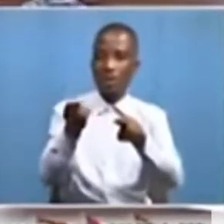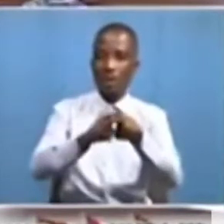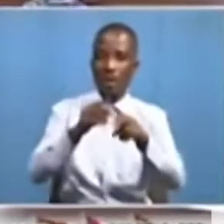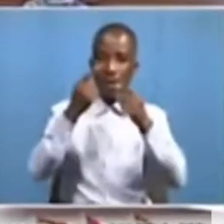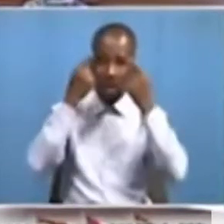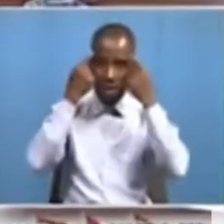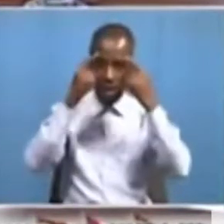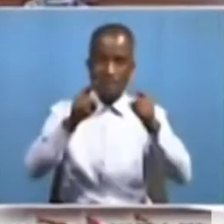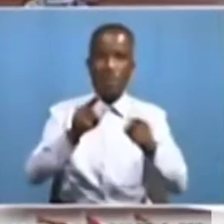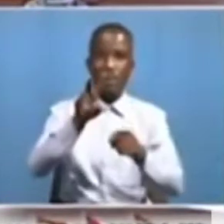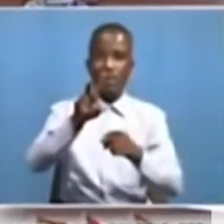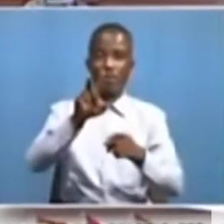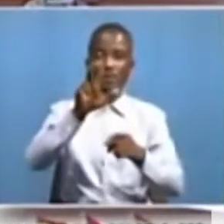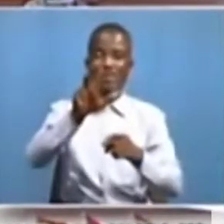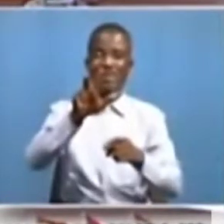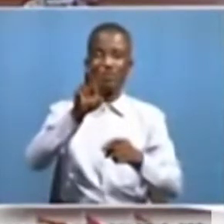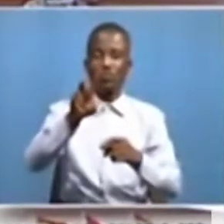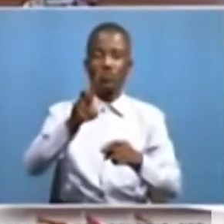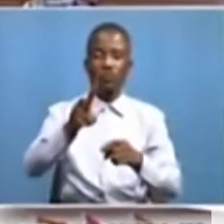constituencies, totaling